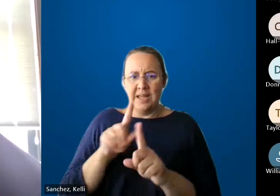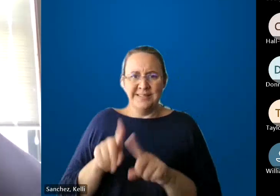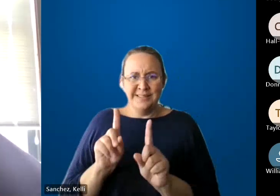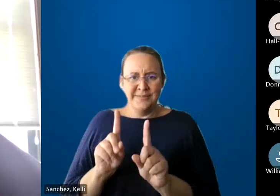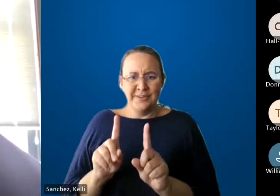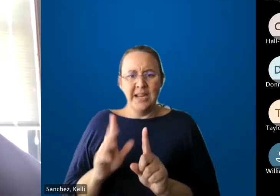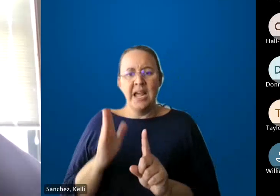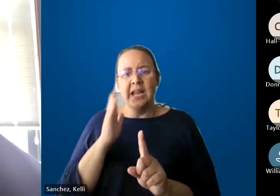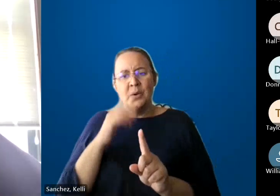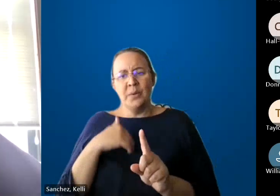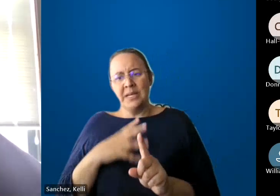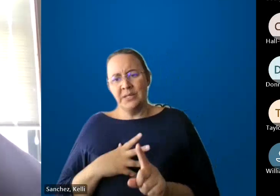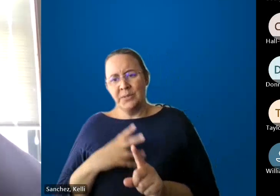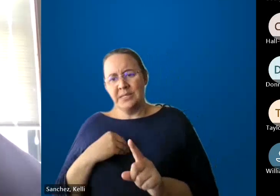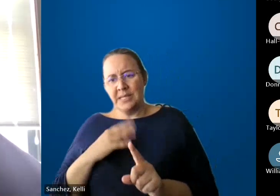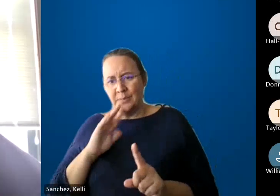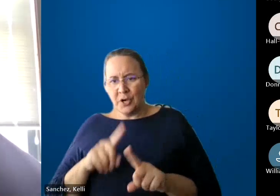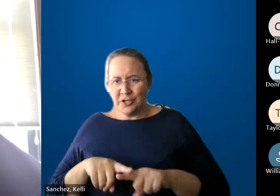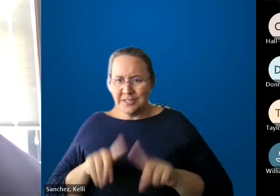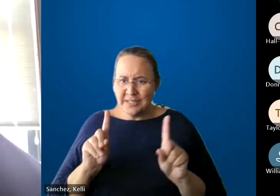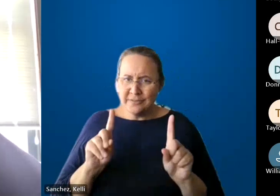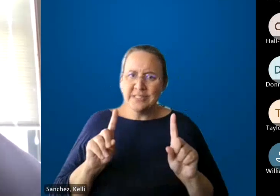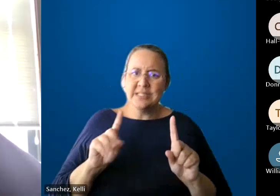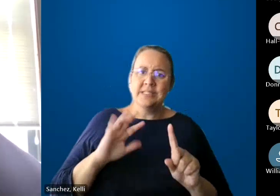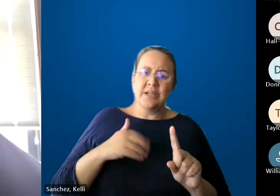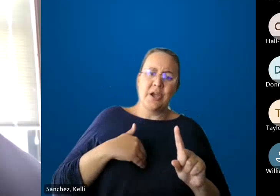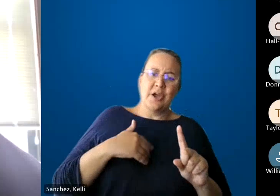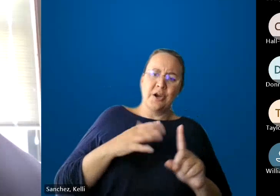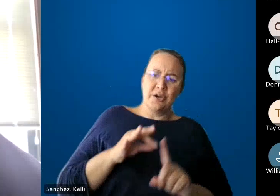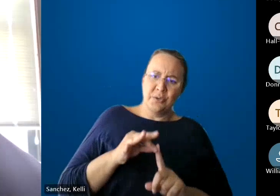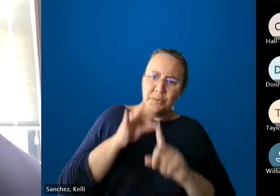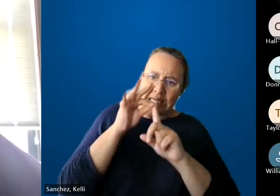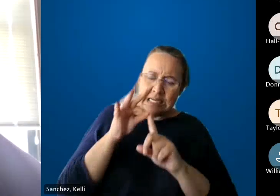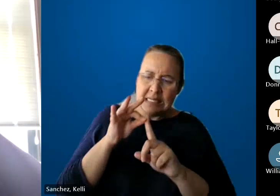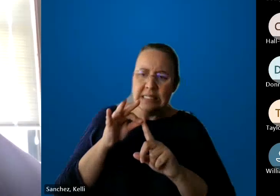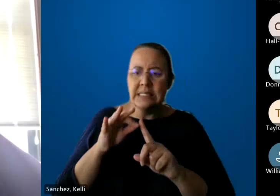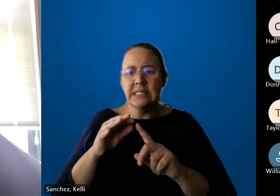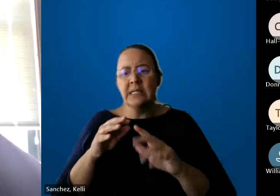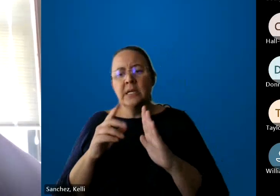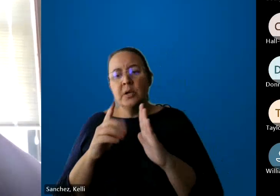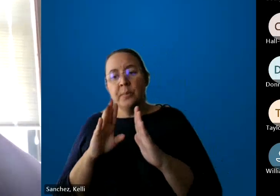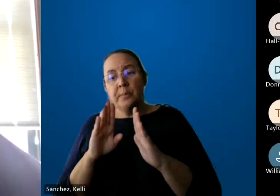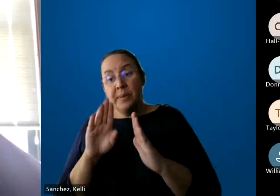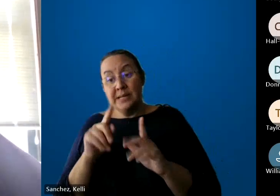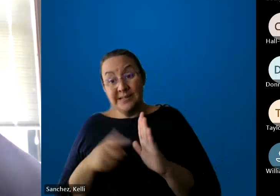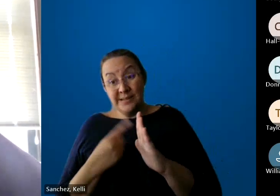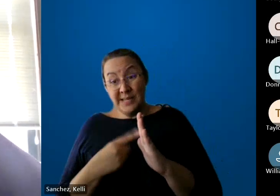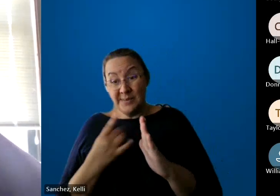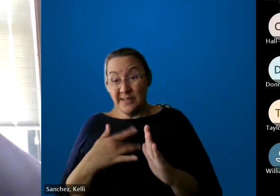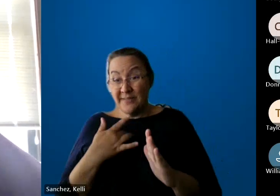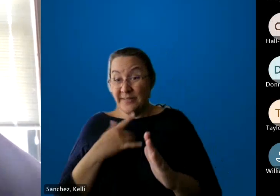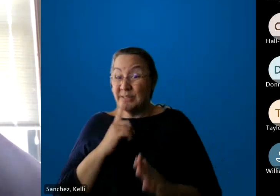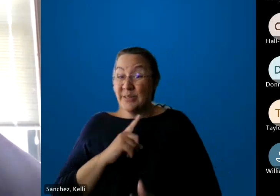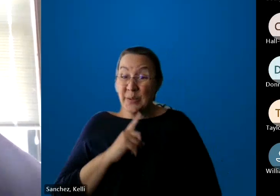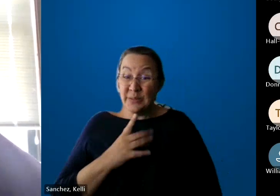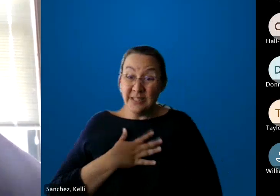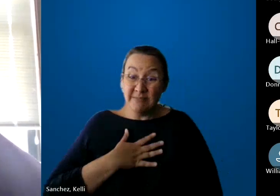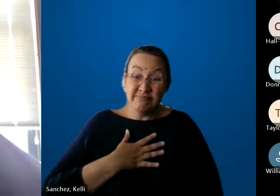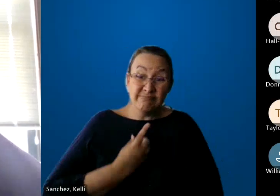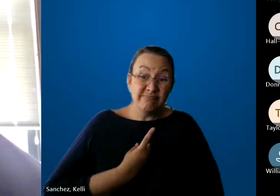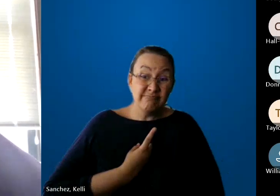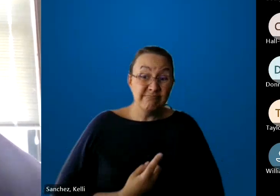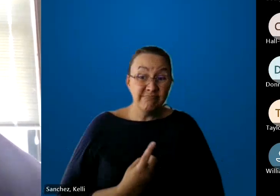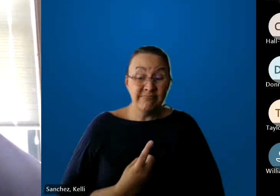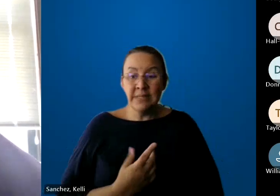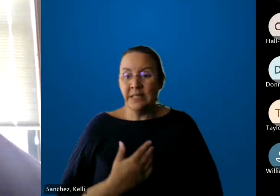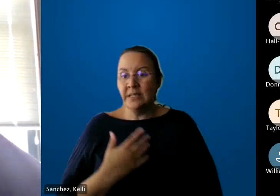to embrace our differences and our uniqueness to people, but sometimes it can feel lonely,